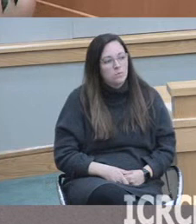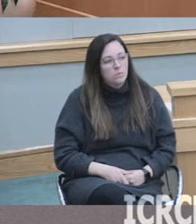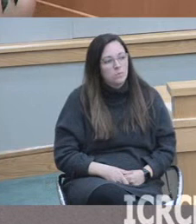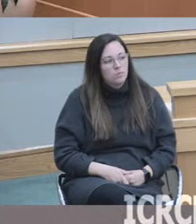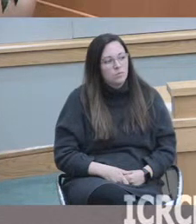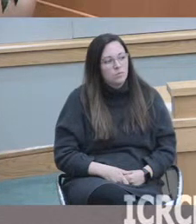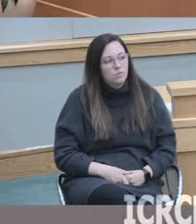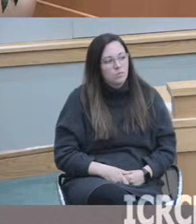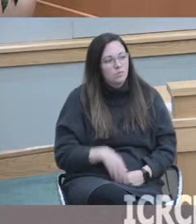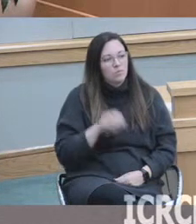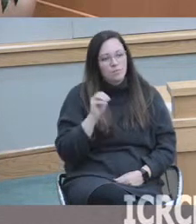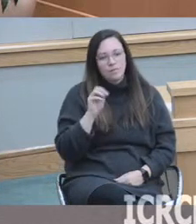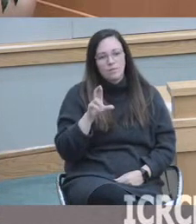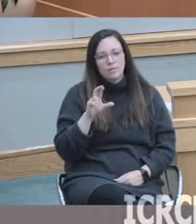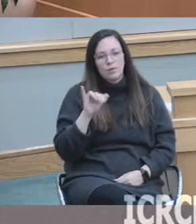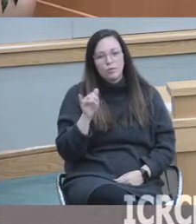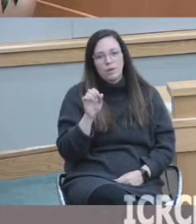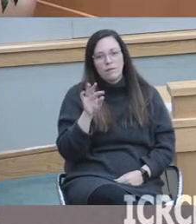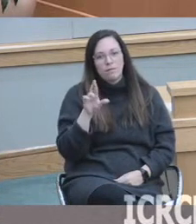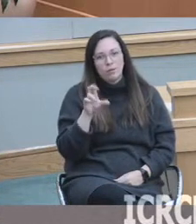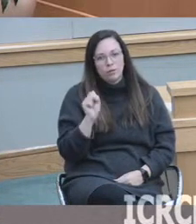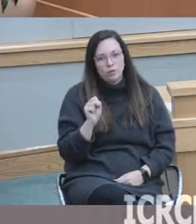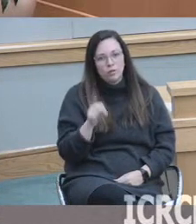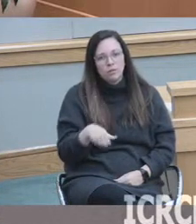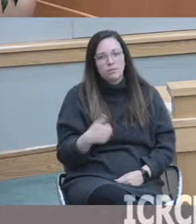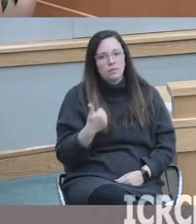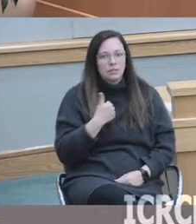Mr. Jeffers and myself and